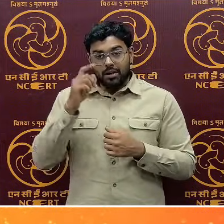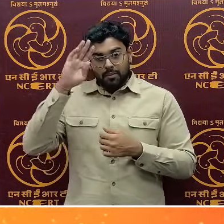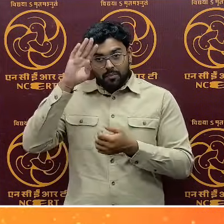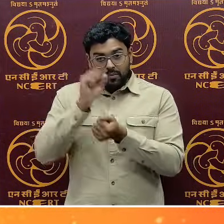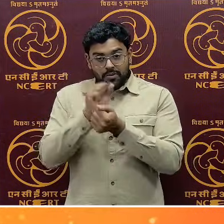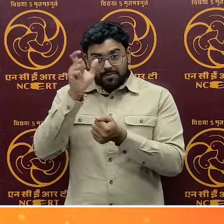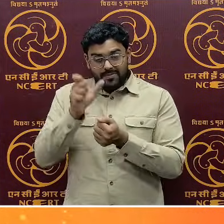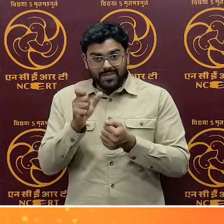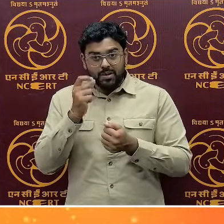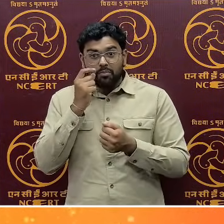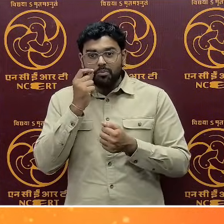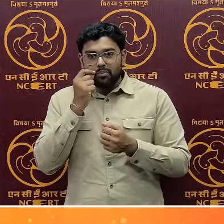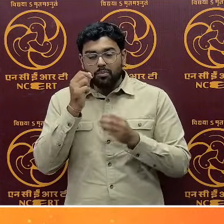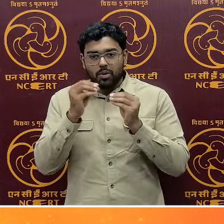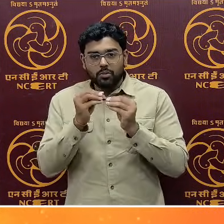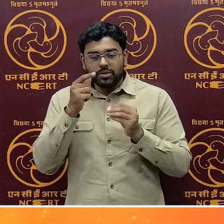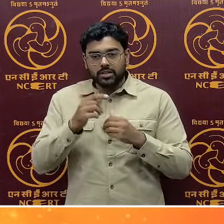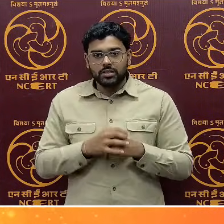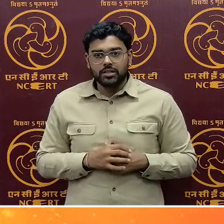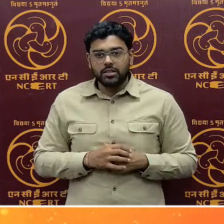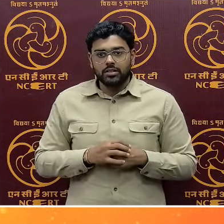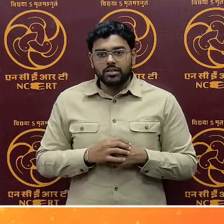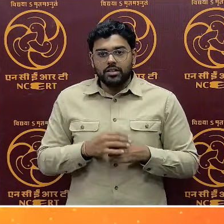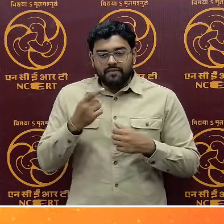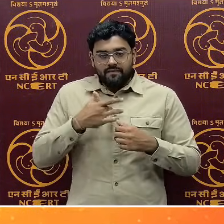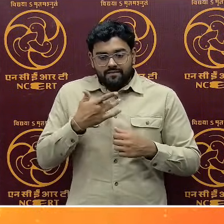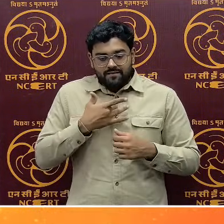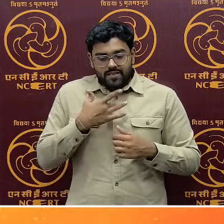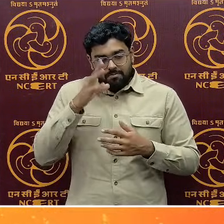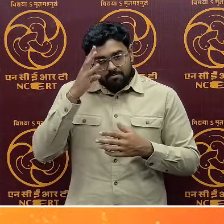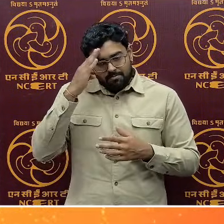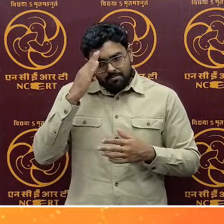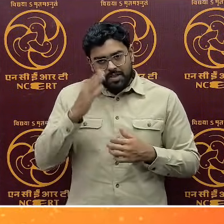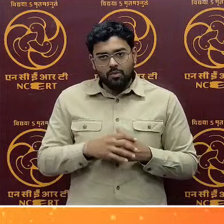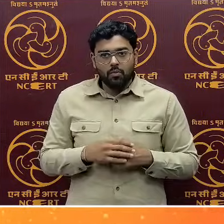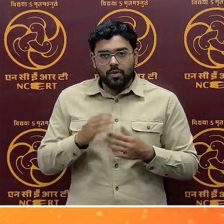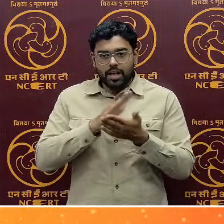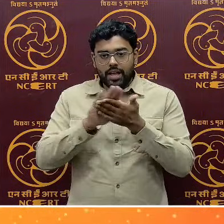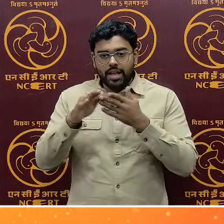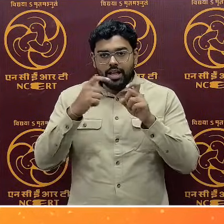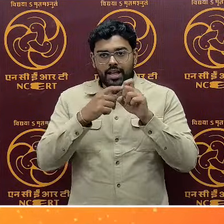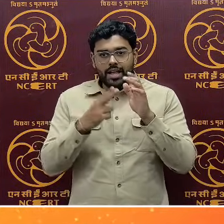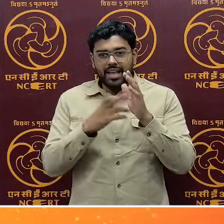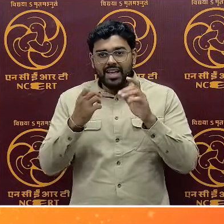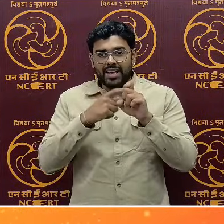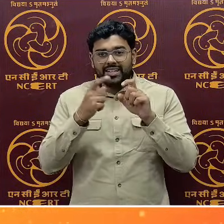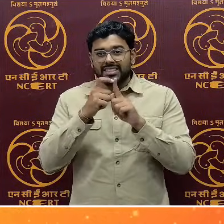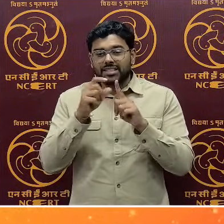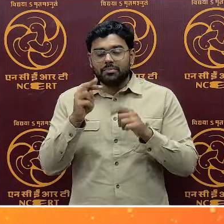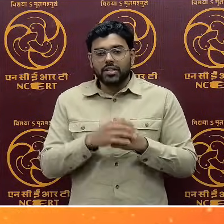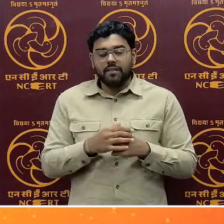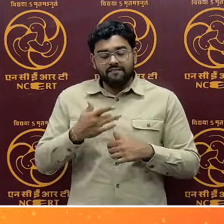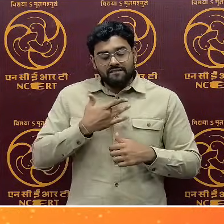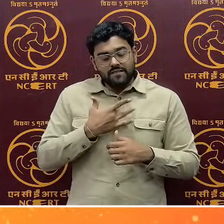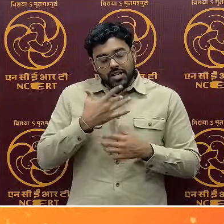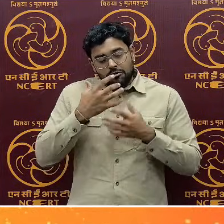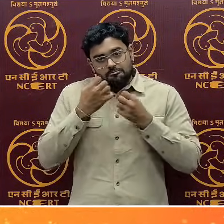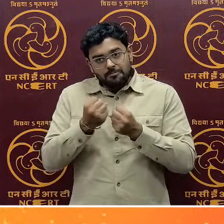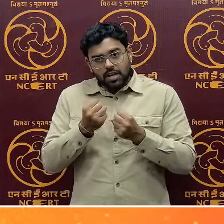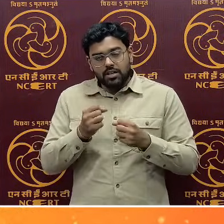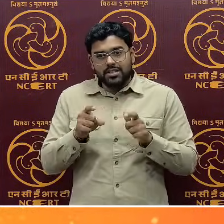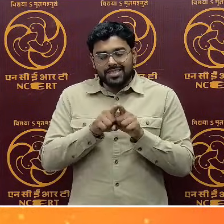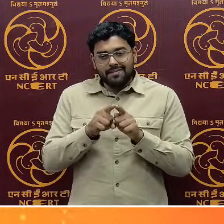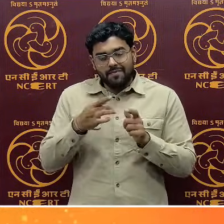hunch. A hunch is a strong feeling about something. When you have a hunch, you have a strong feeling about something. Like